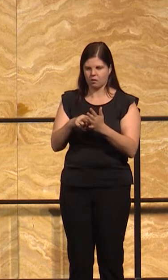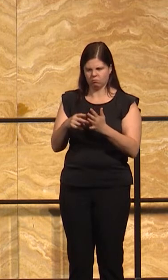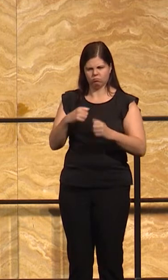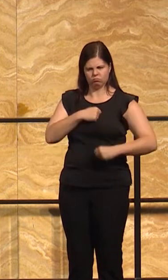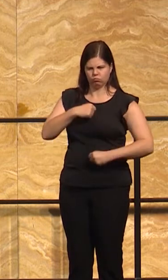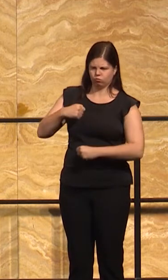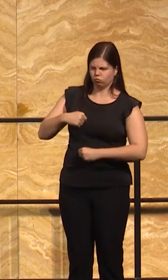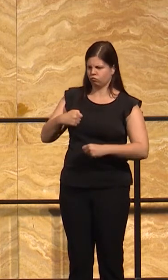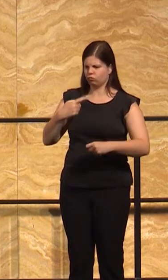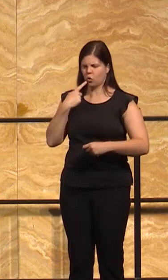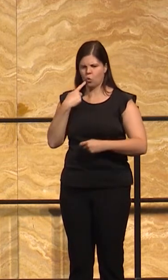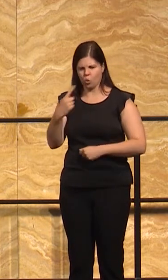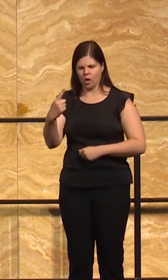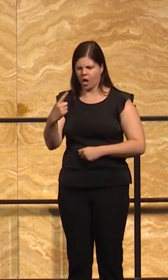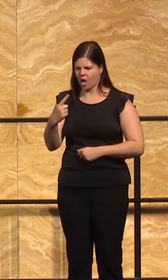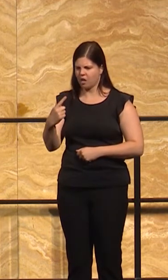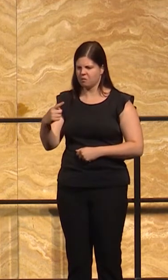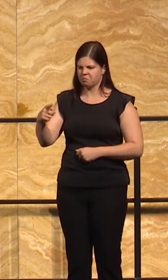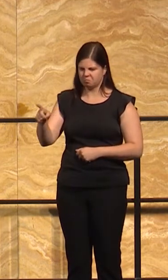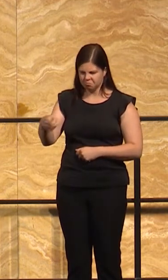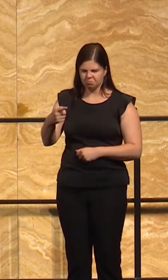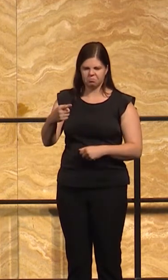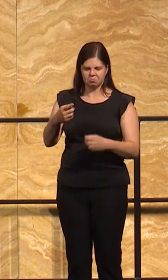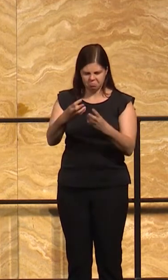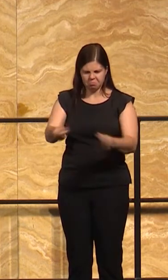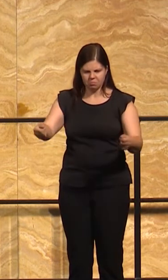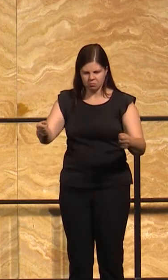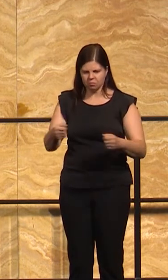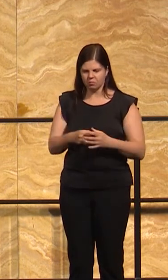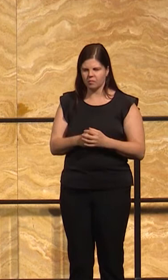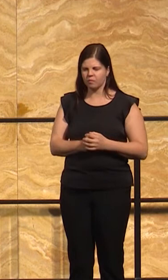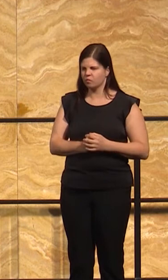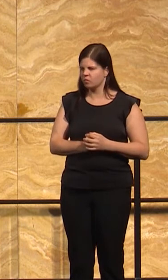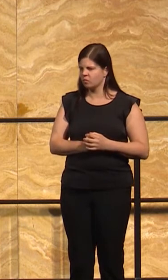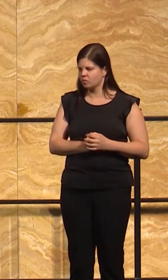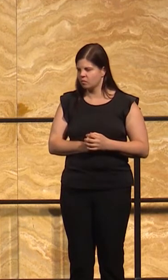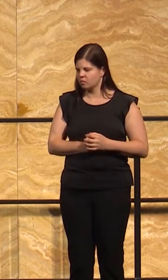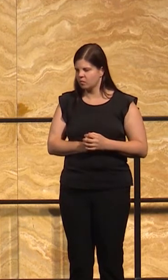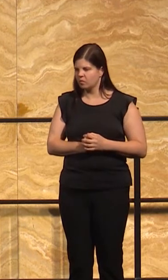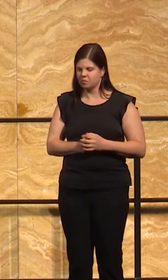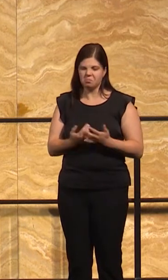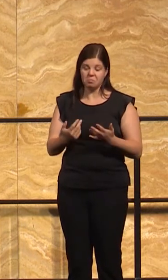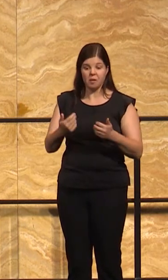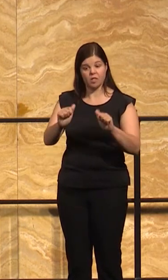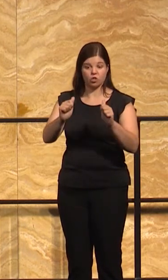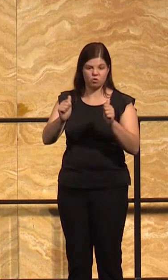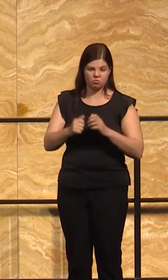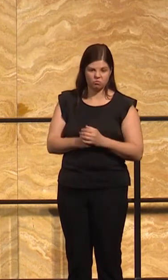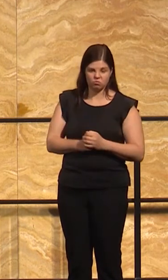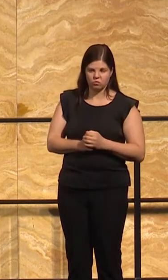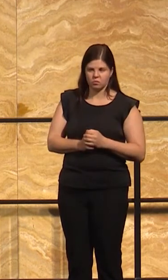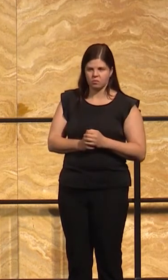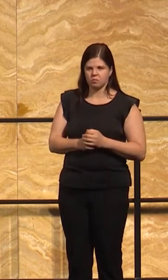ordered the end of hostilities, Khomeini ordered the end of hostilities, they ended. Because these are